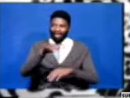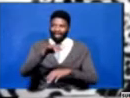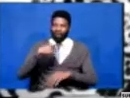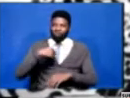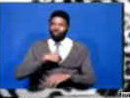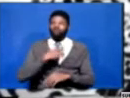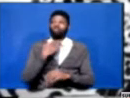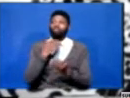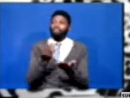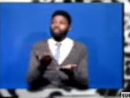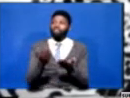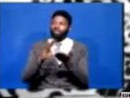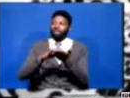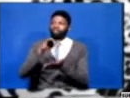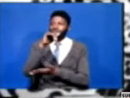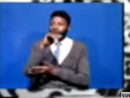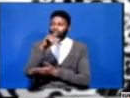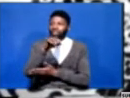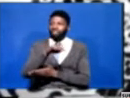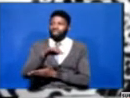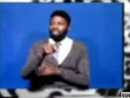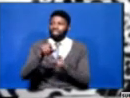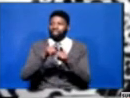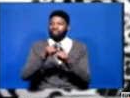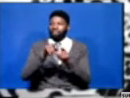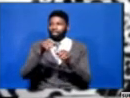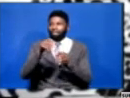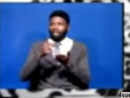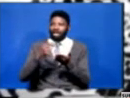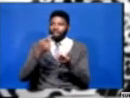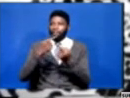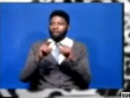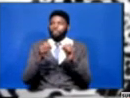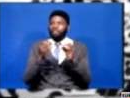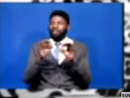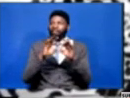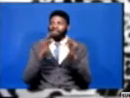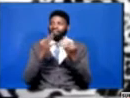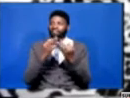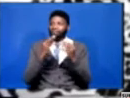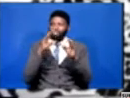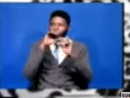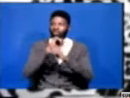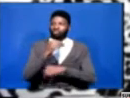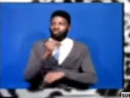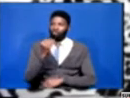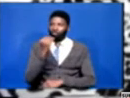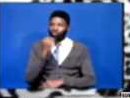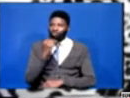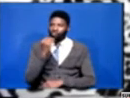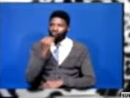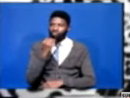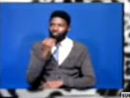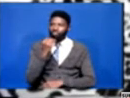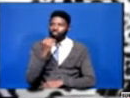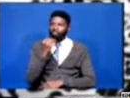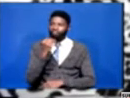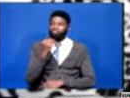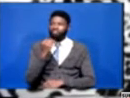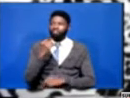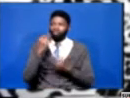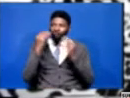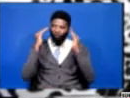a bread basket of Kenya. But we still have so many households that don't have food. We're going to look at even at value addition